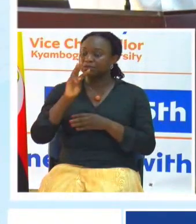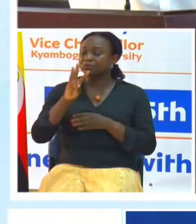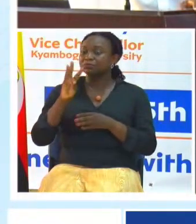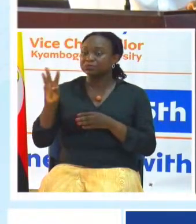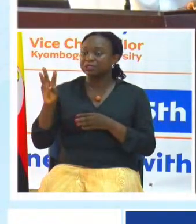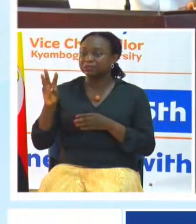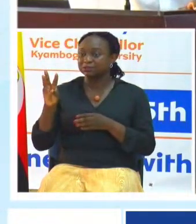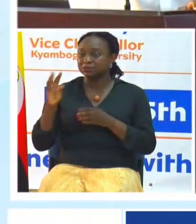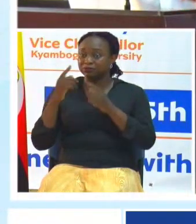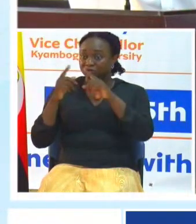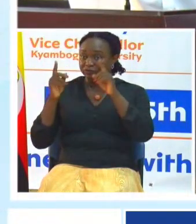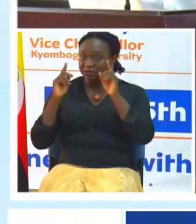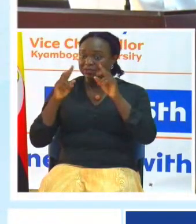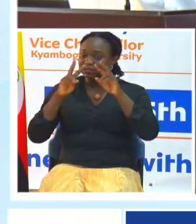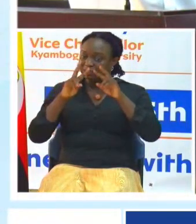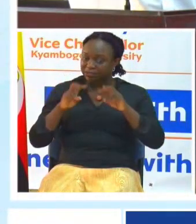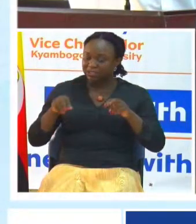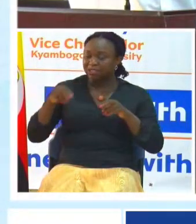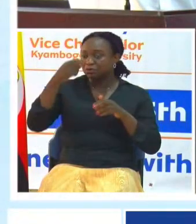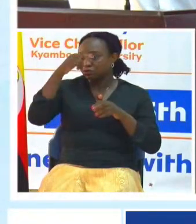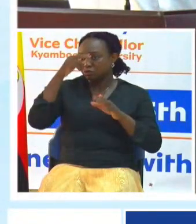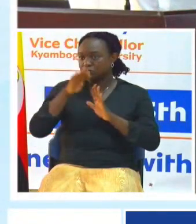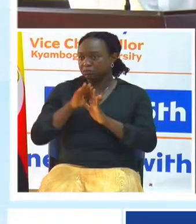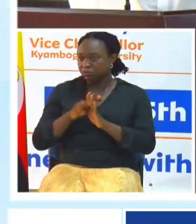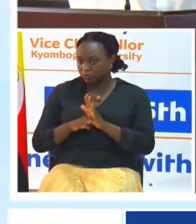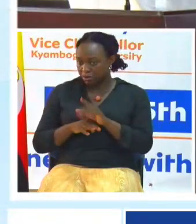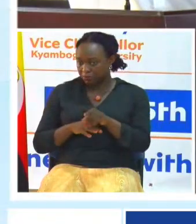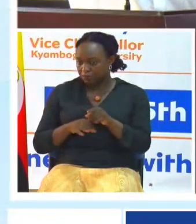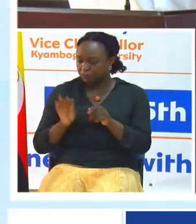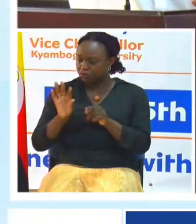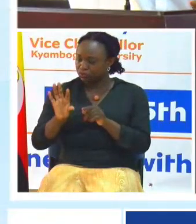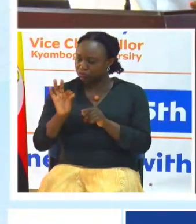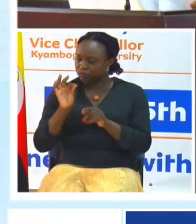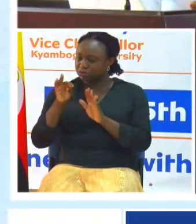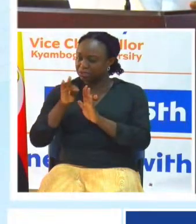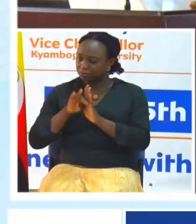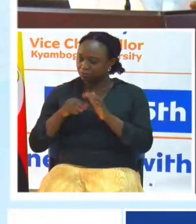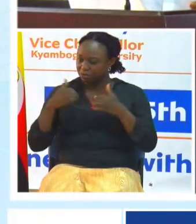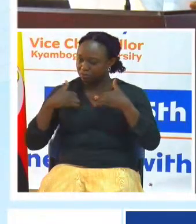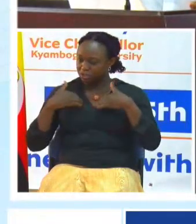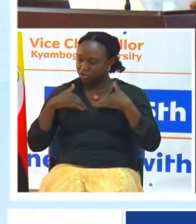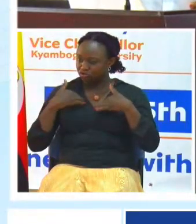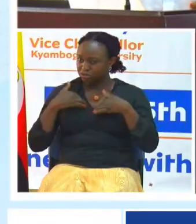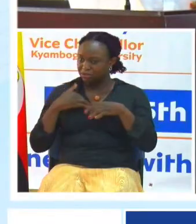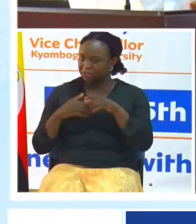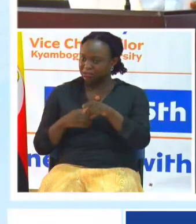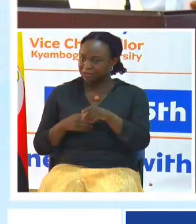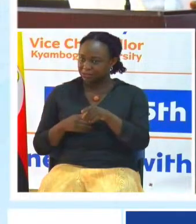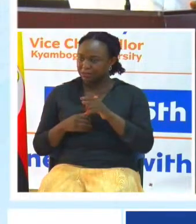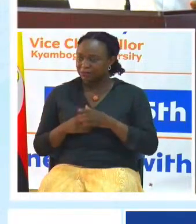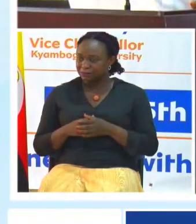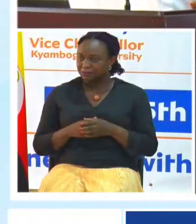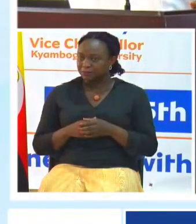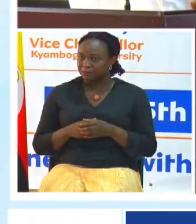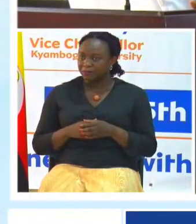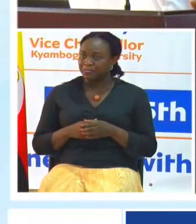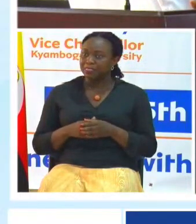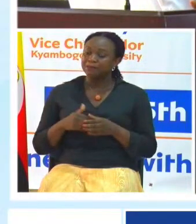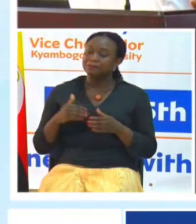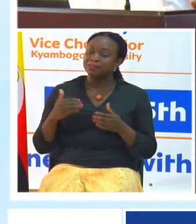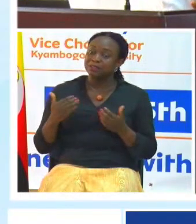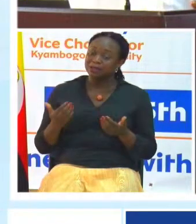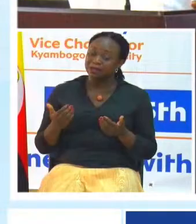graduate programs. When you go to graduate programs, choose the program that you really want to do. And most of the